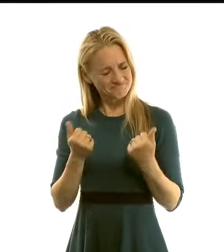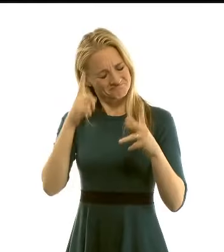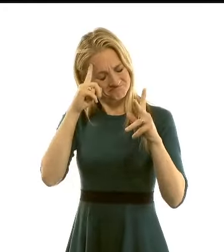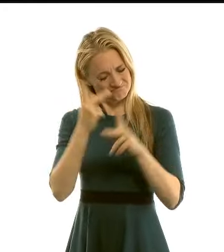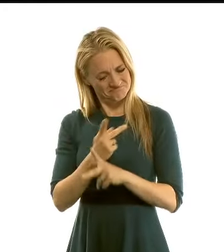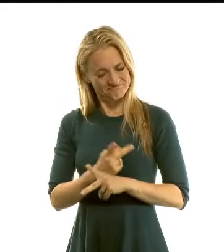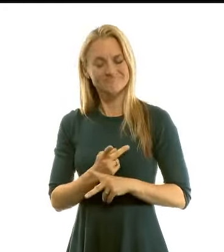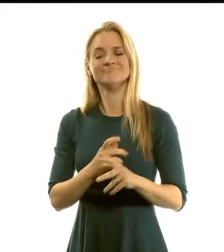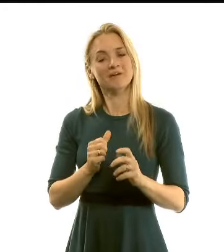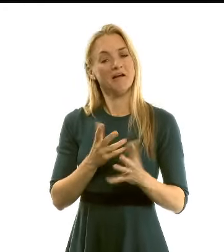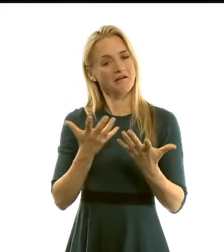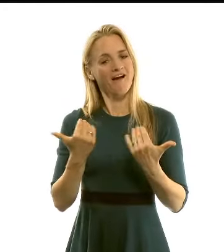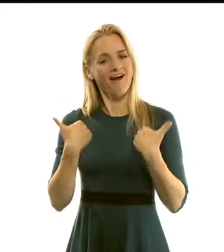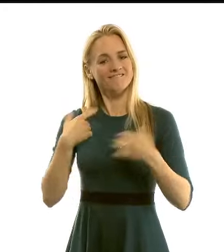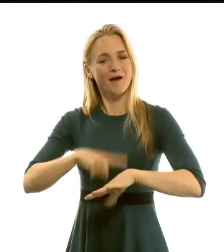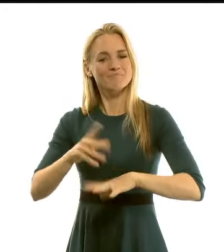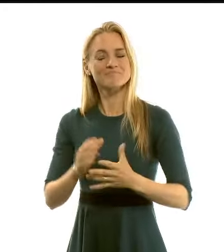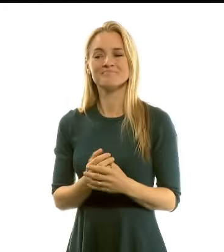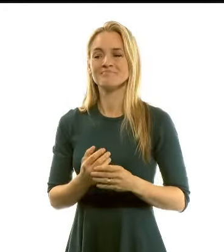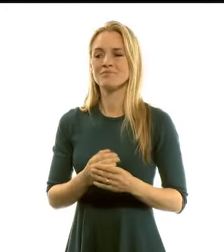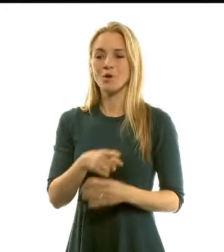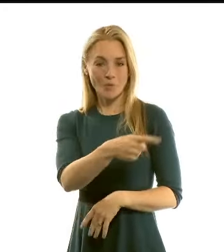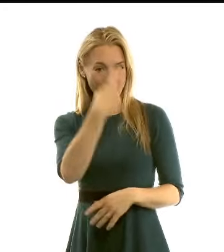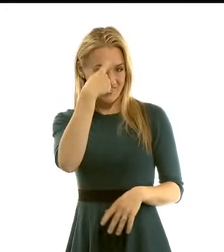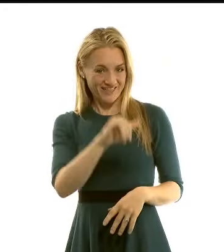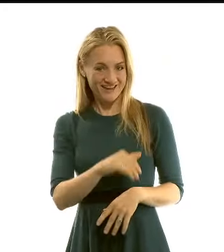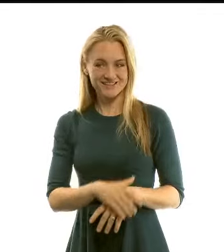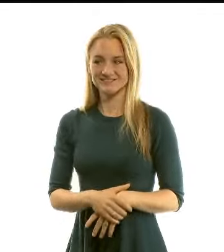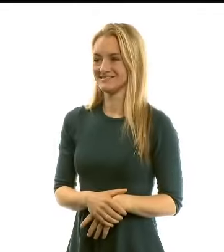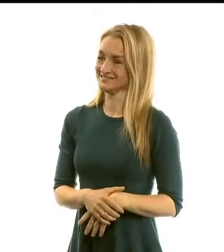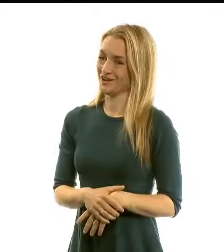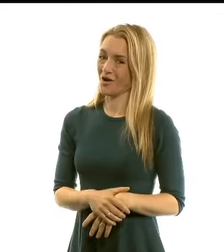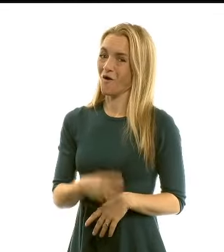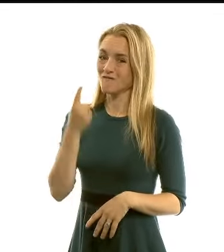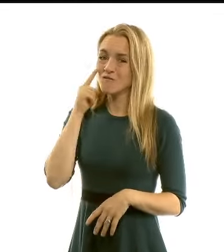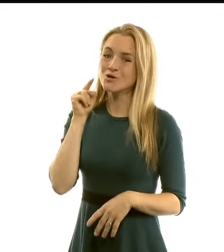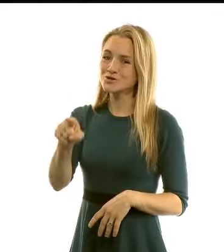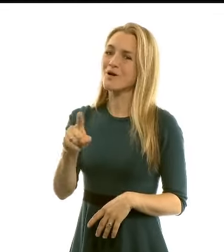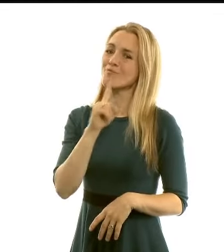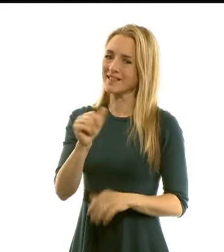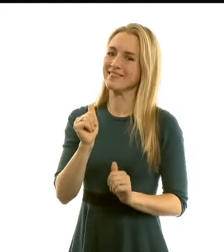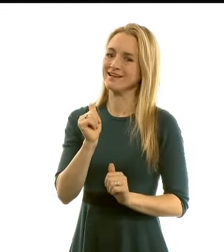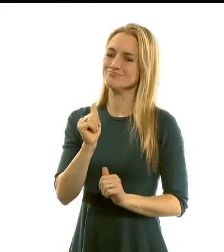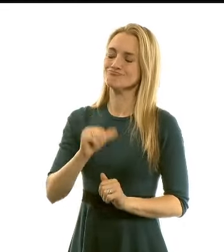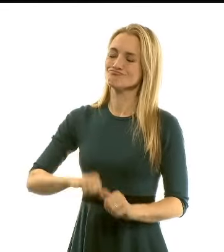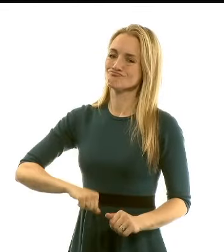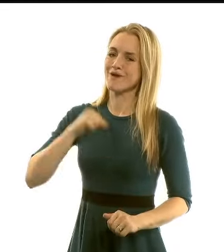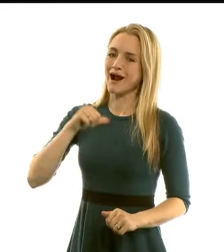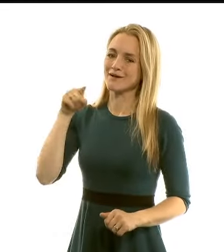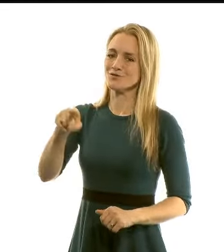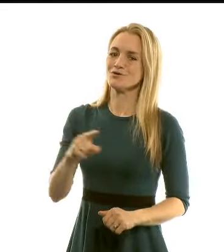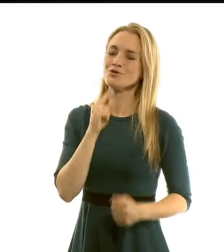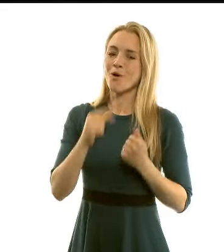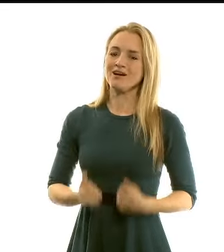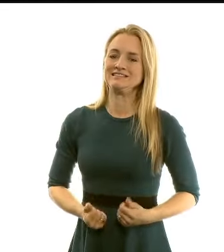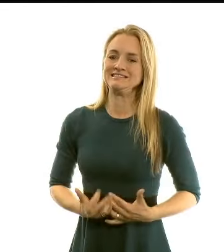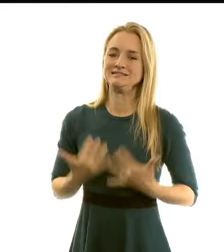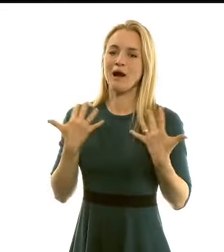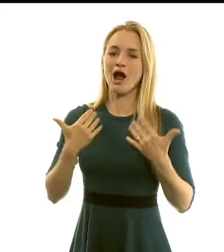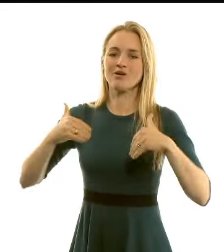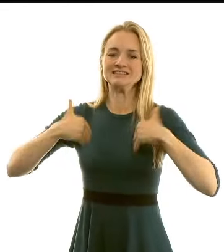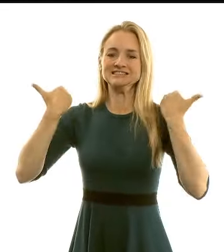absolutely adorable. Matt and Jamie, what do you think of that? Honestly, Melvin, I'm so proud of you. You are literally inspiring toddlers all over the world. Thank